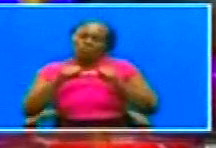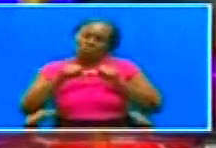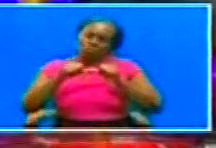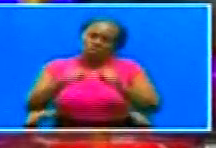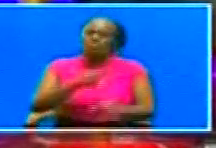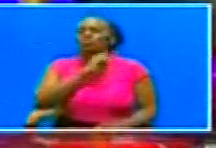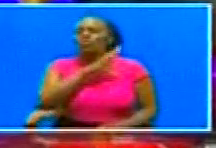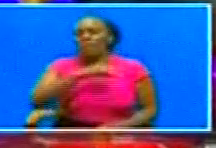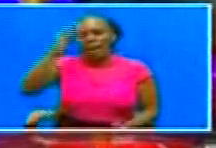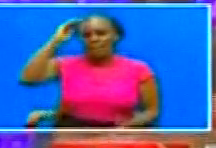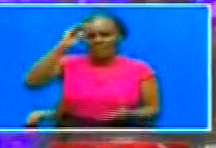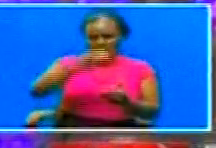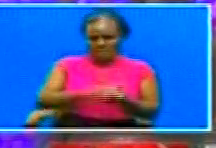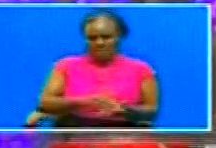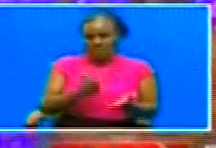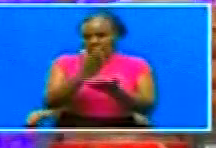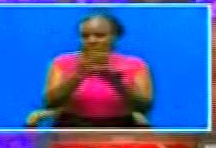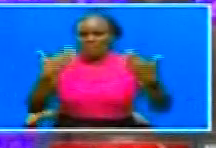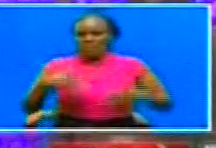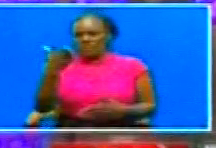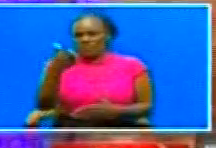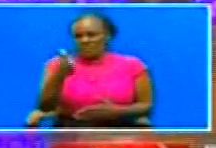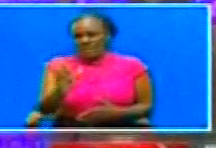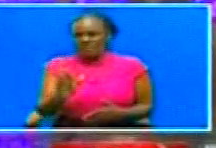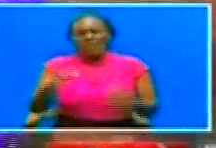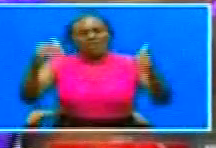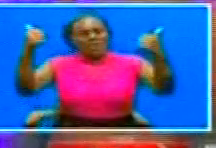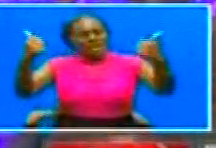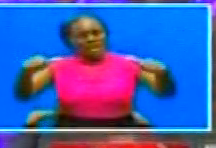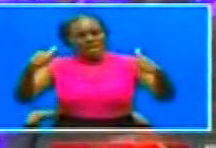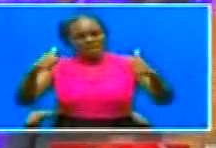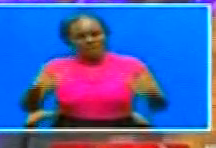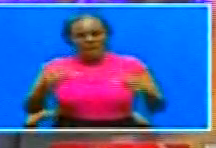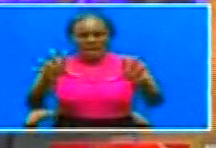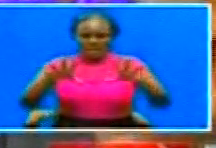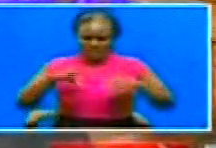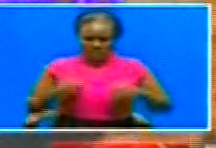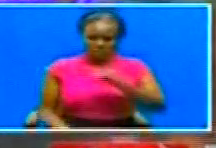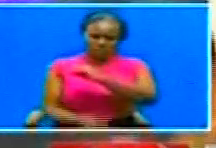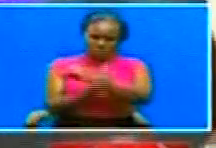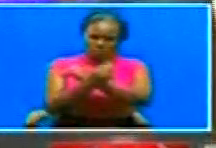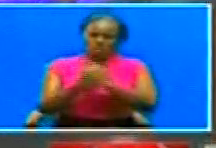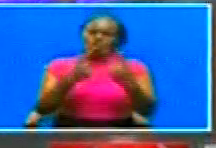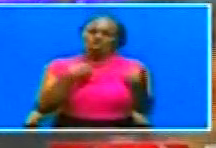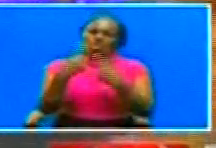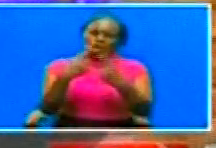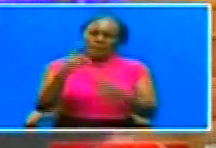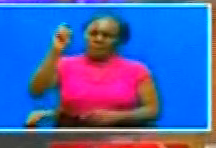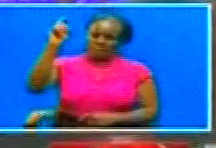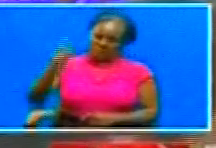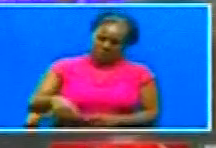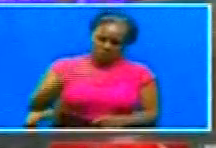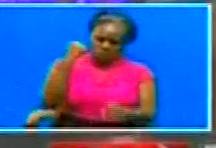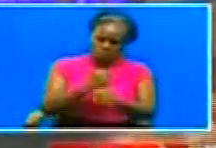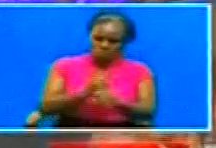to raise. I believe that there are those who have not and will not bow to Baal. We must continue speaking. What we must